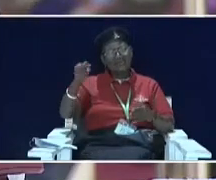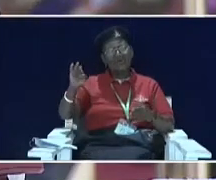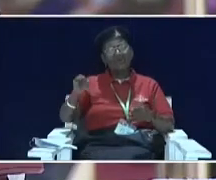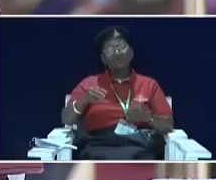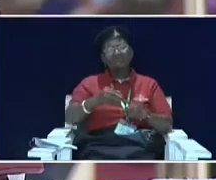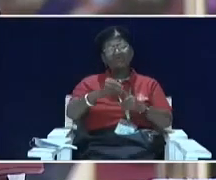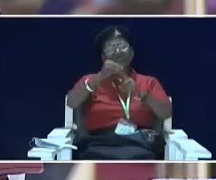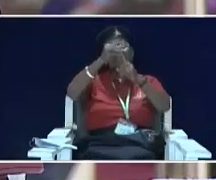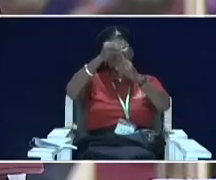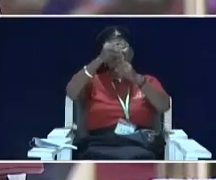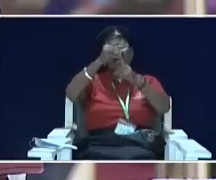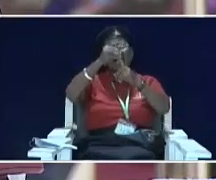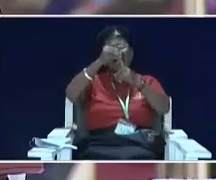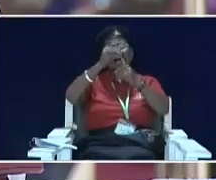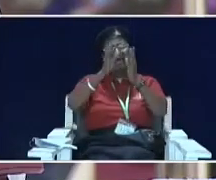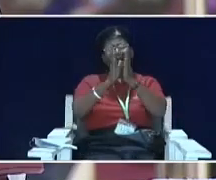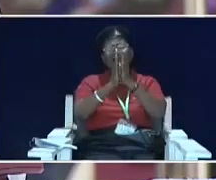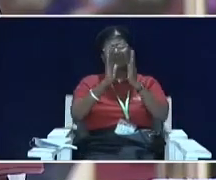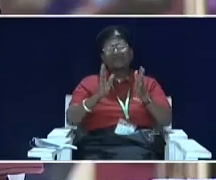twice,